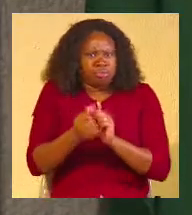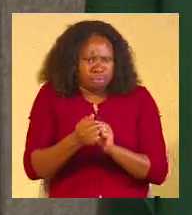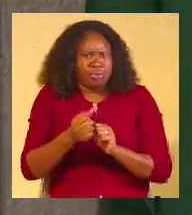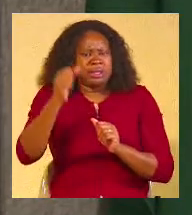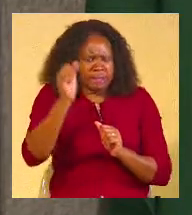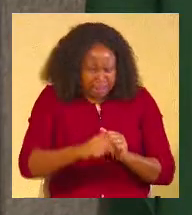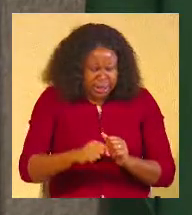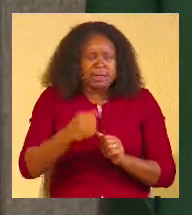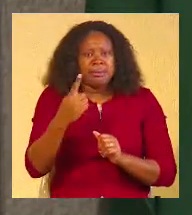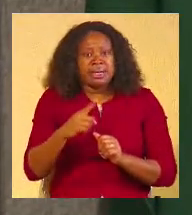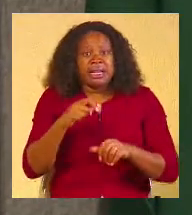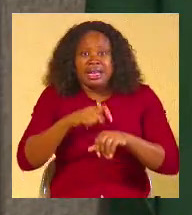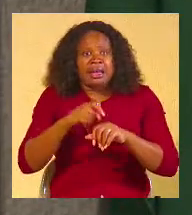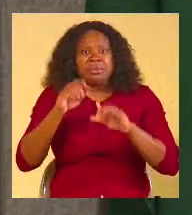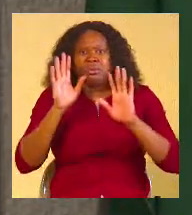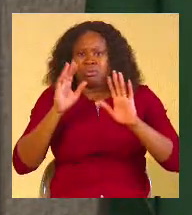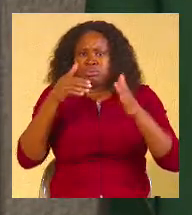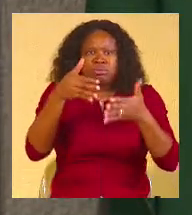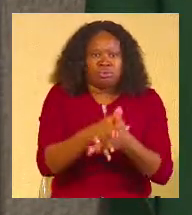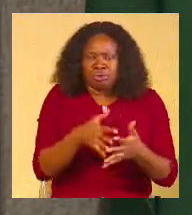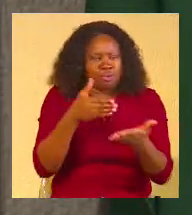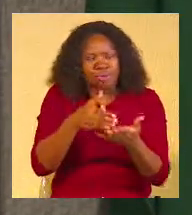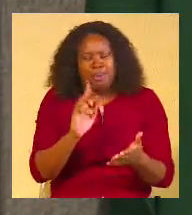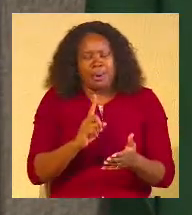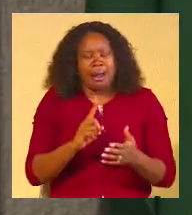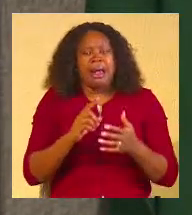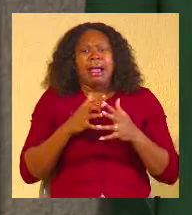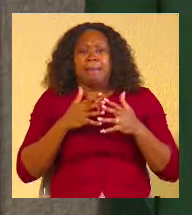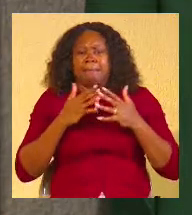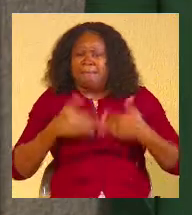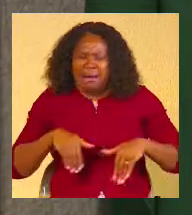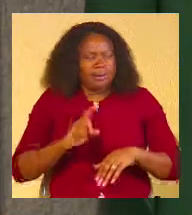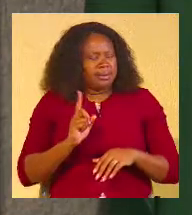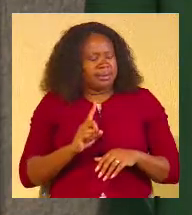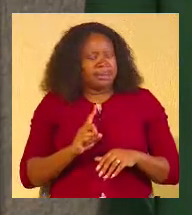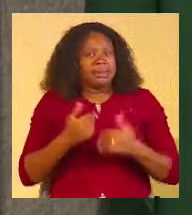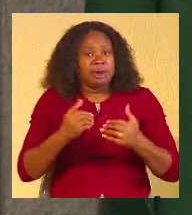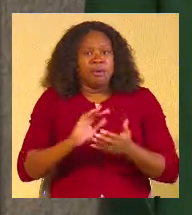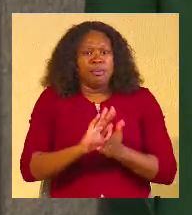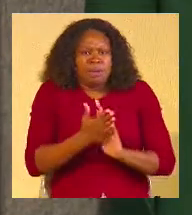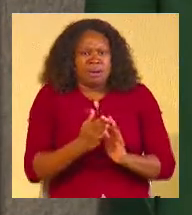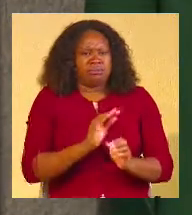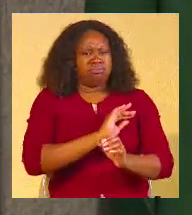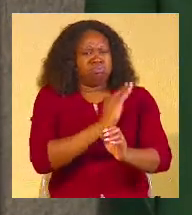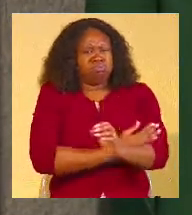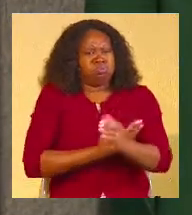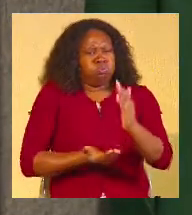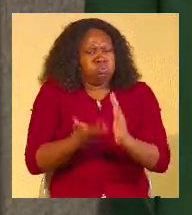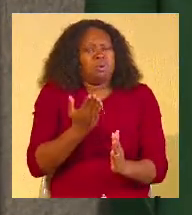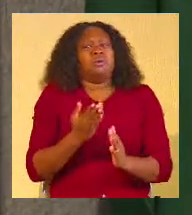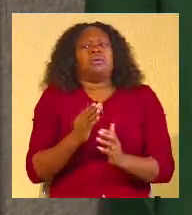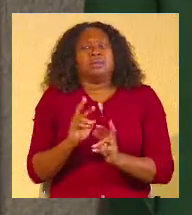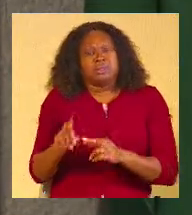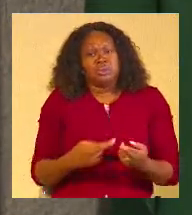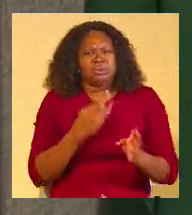but this is not the time to give up. This is the time for us to revisit our effort, revisit our resources, make sure that we put